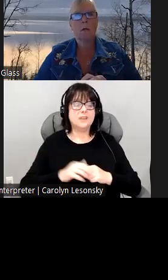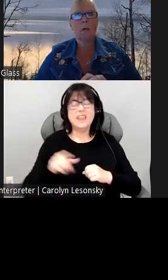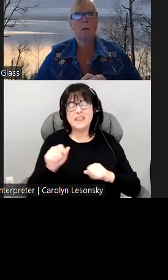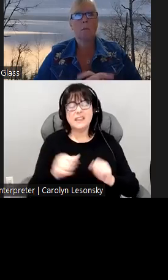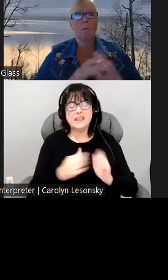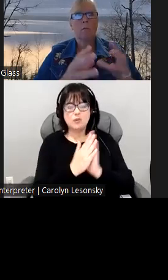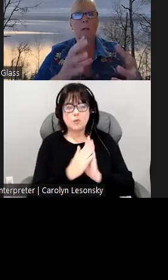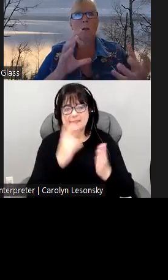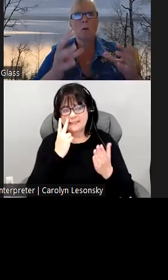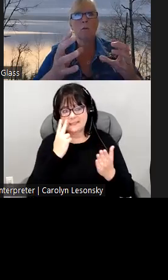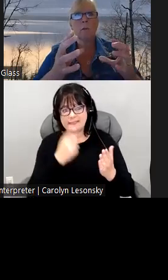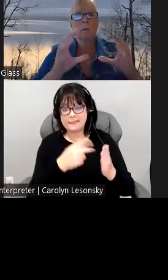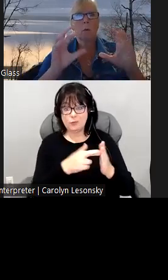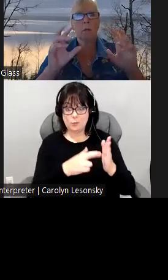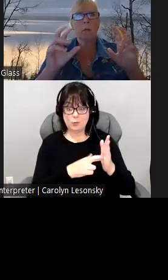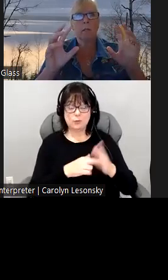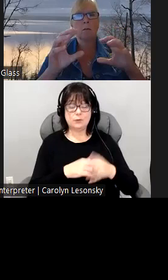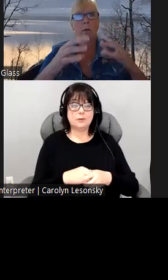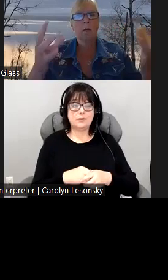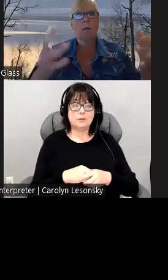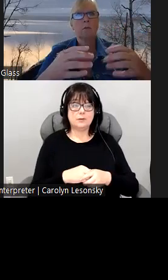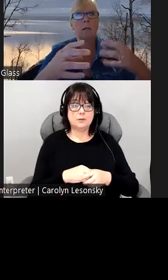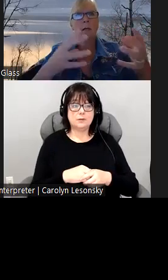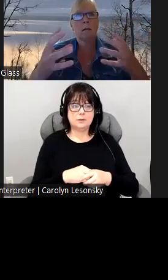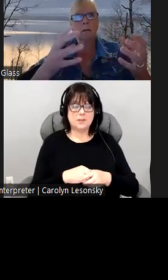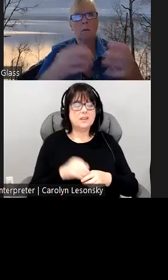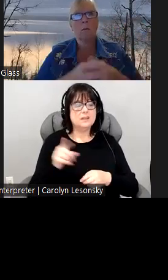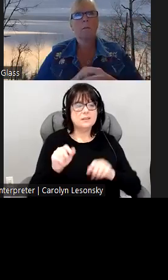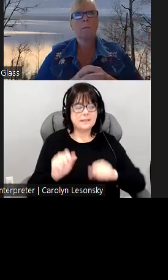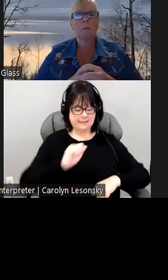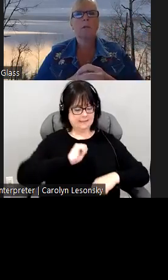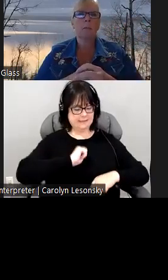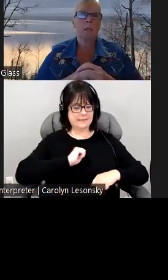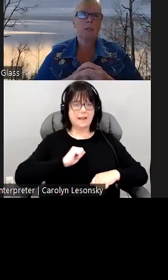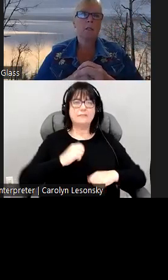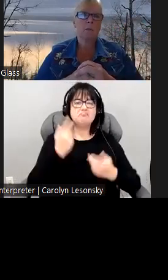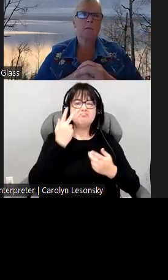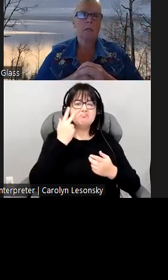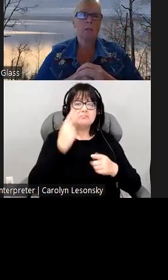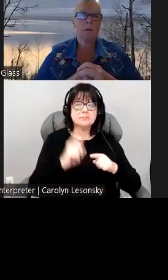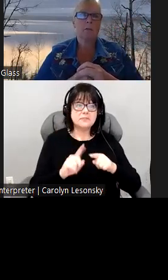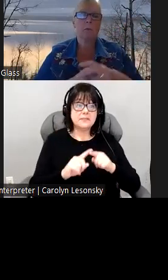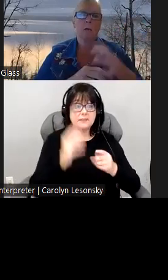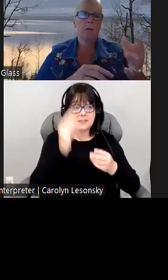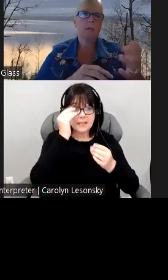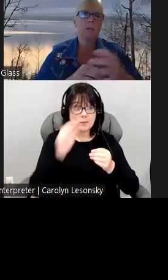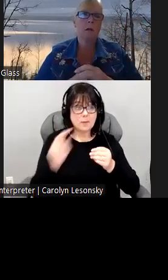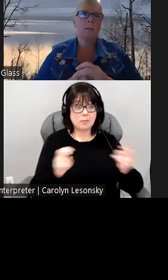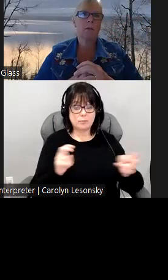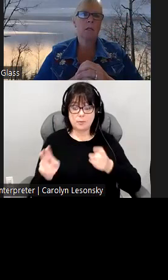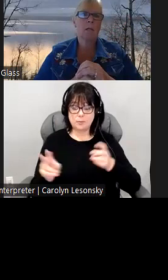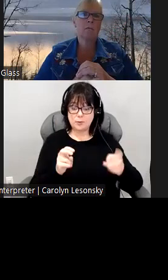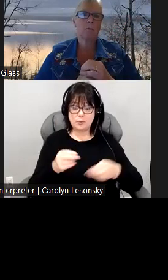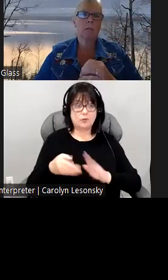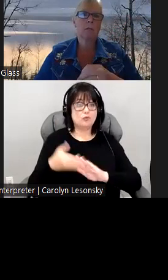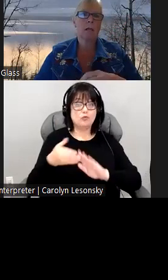to run our own queries or try to get, different combinations of information out of them. We're not going to talk about